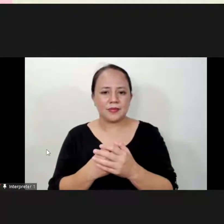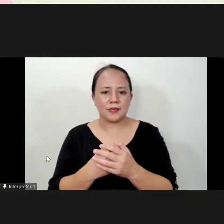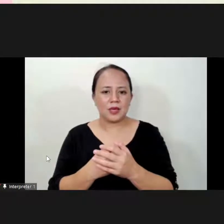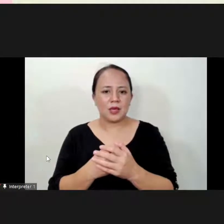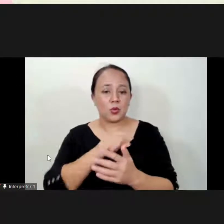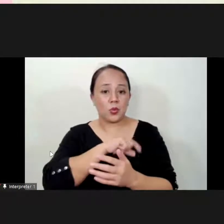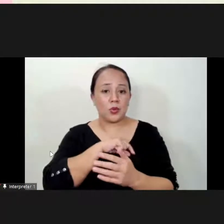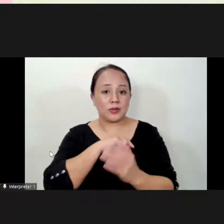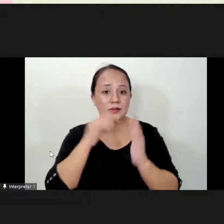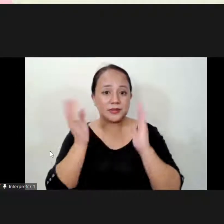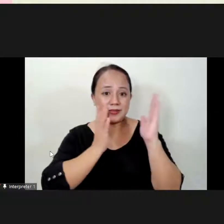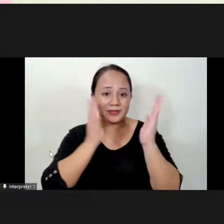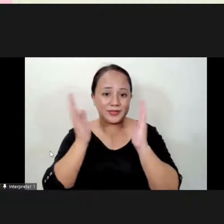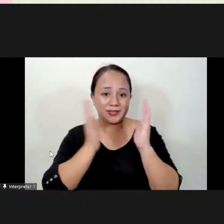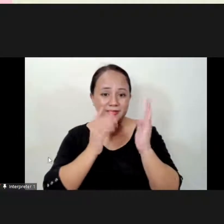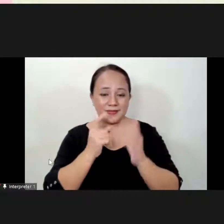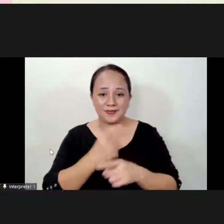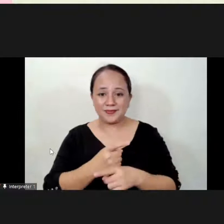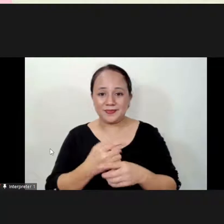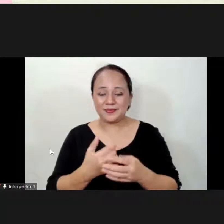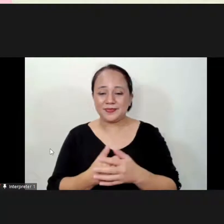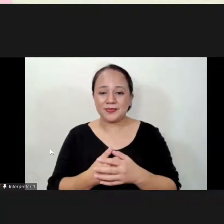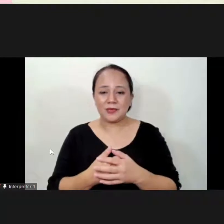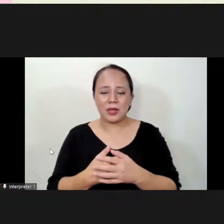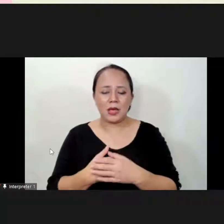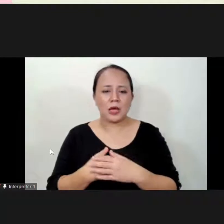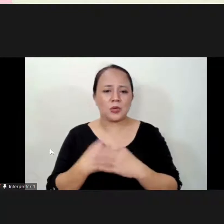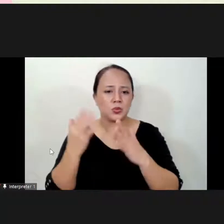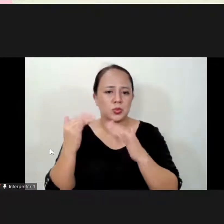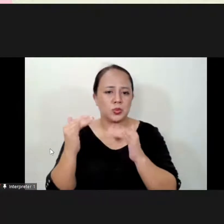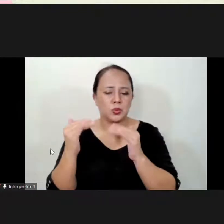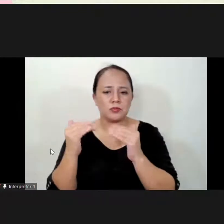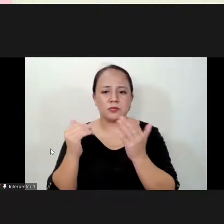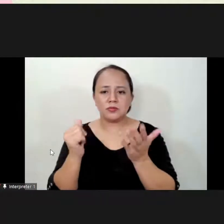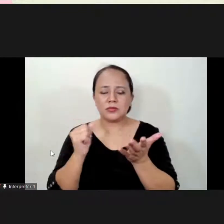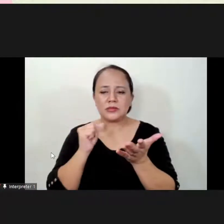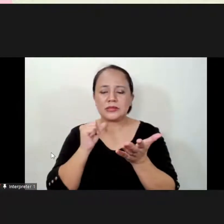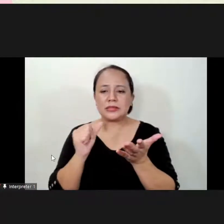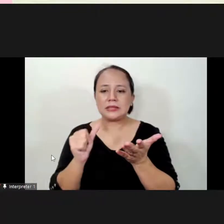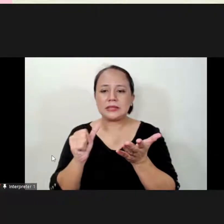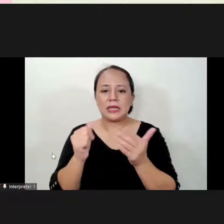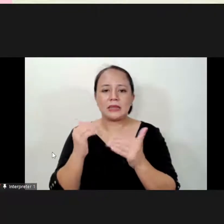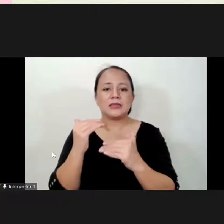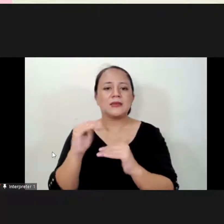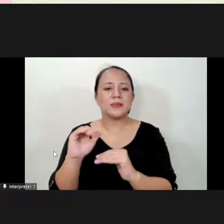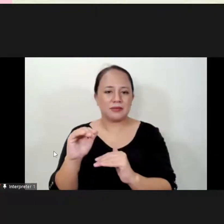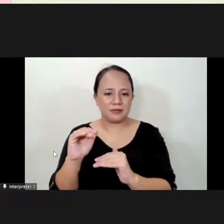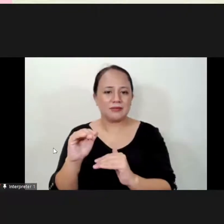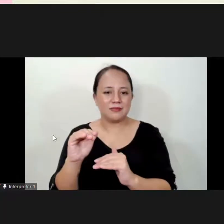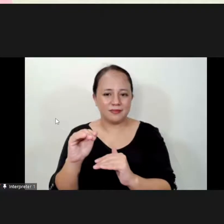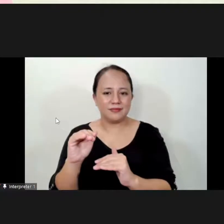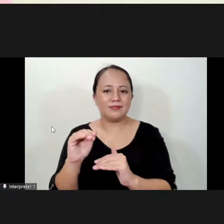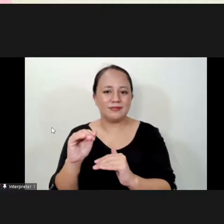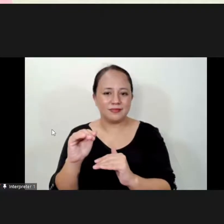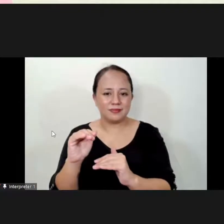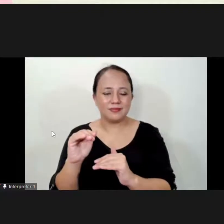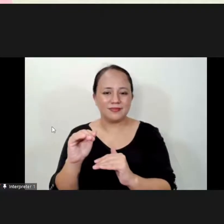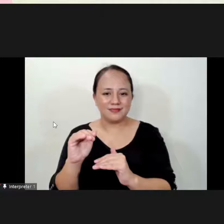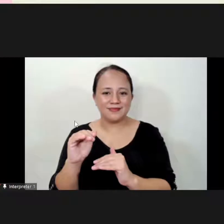quality services. All right. I hope they will not limit